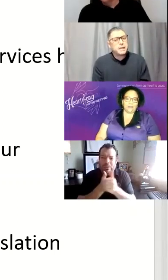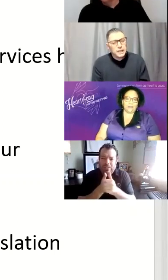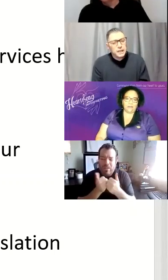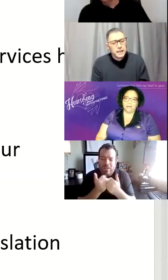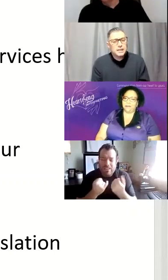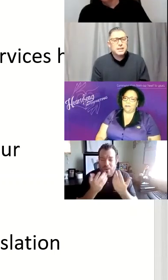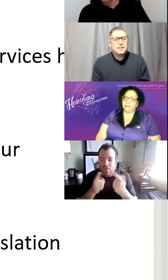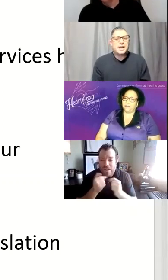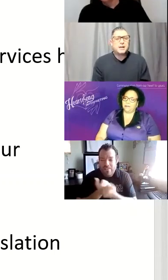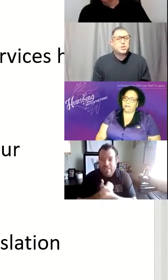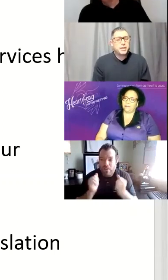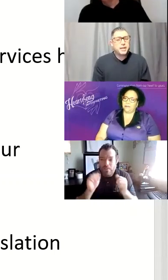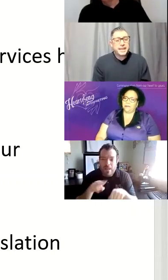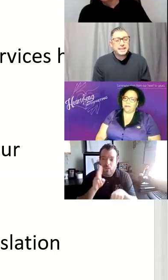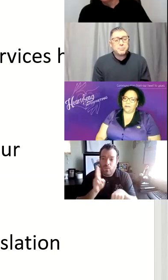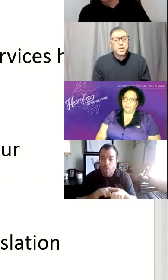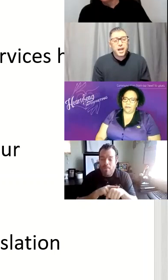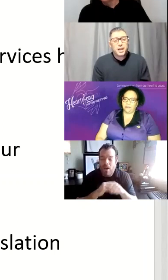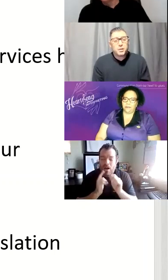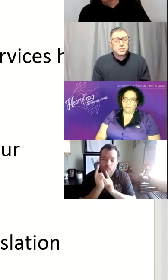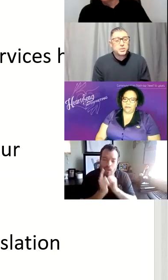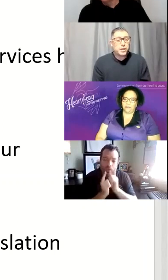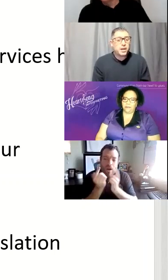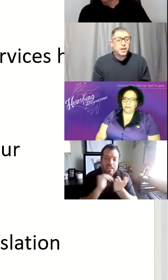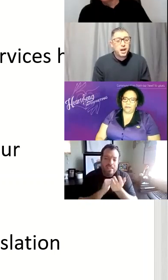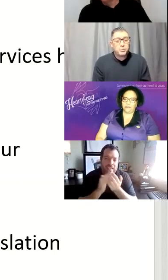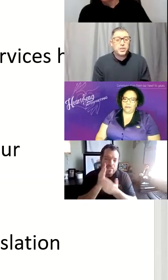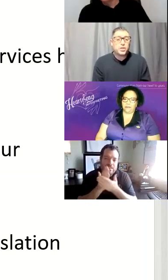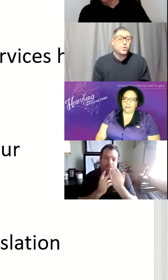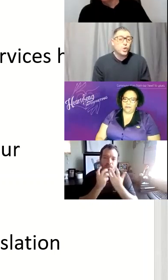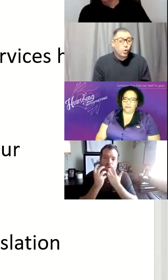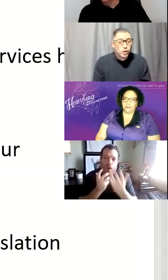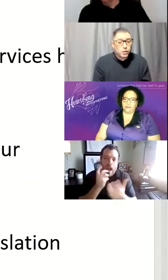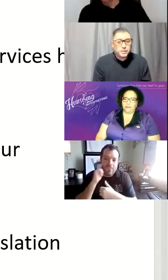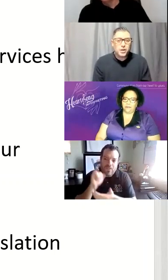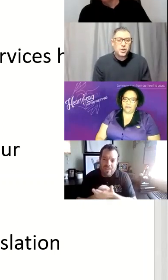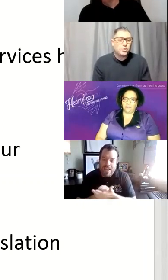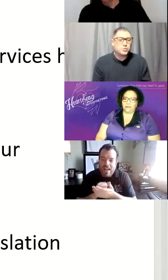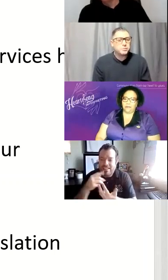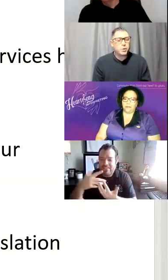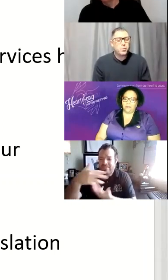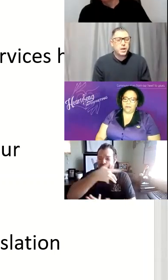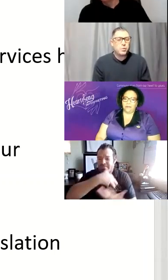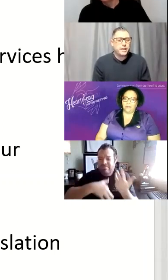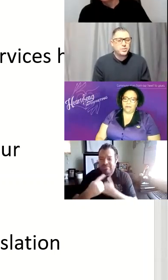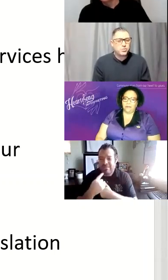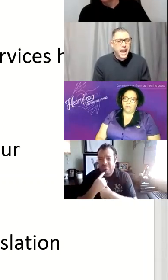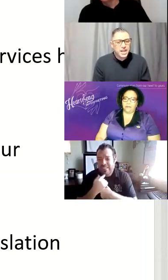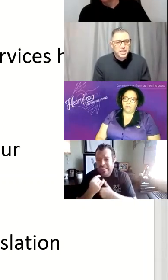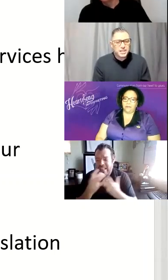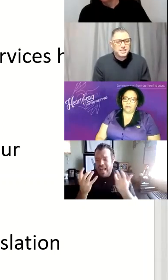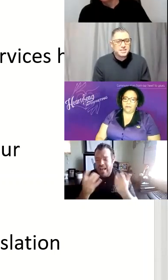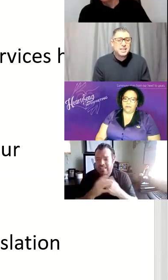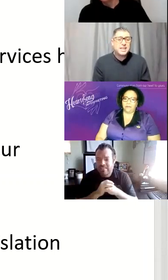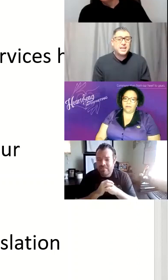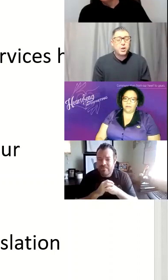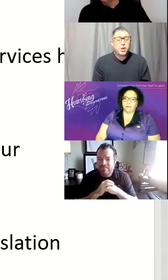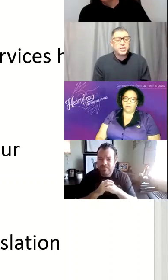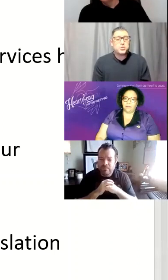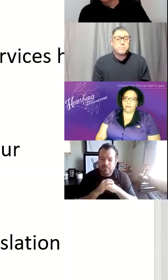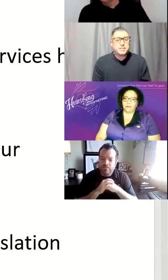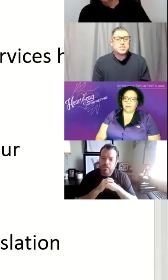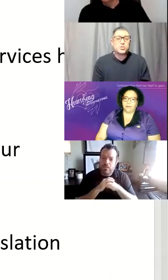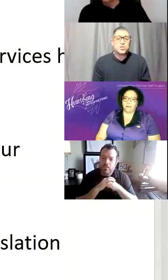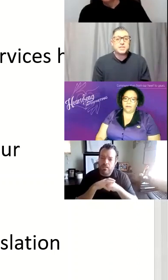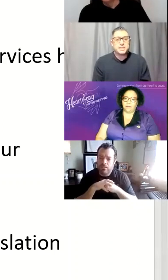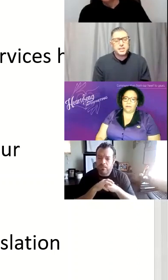of mingling. We're trying to get them caught up what's going on with the new norm, some of the interactions. I